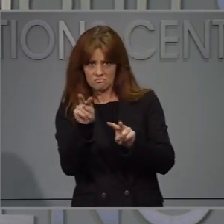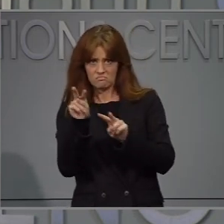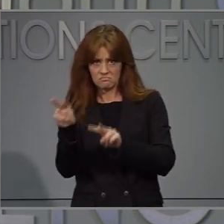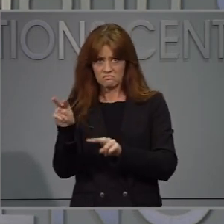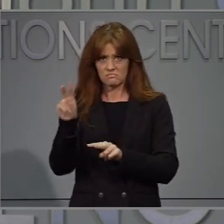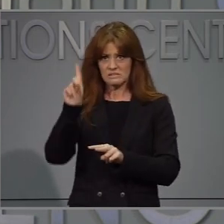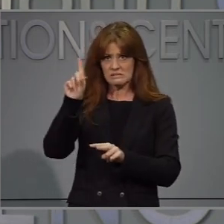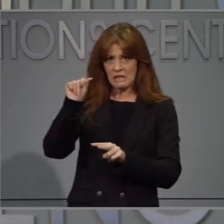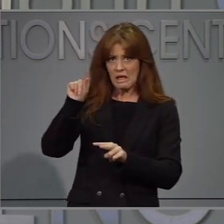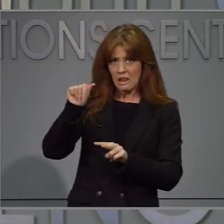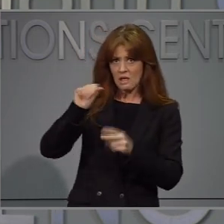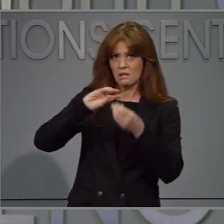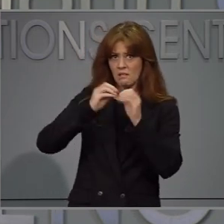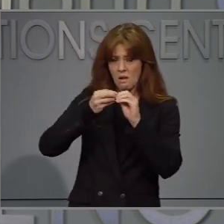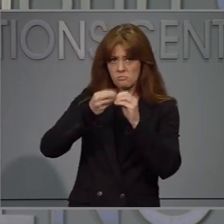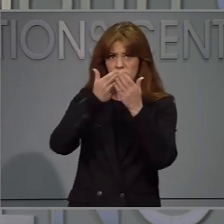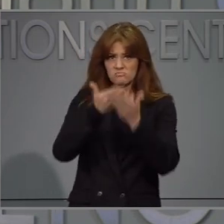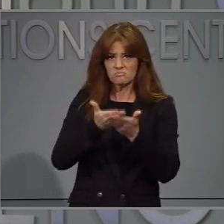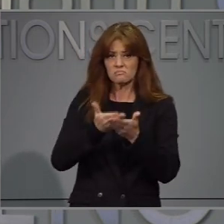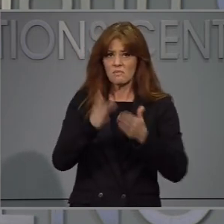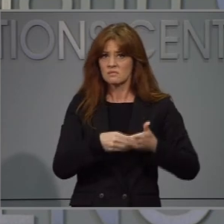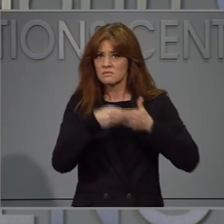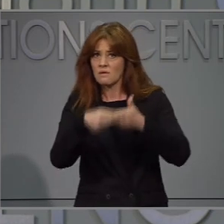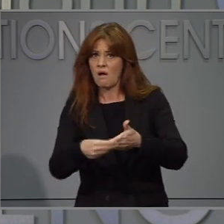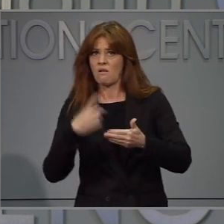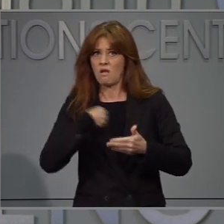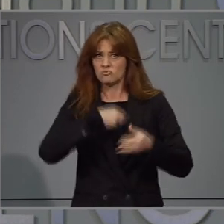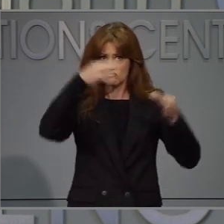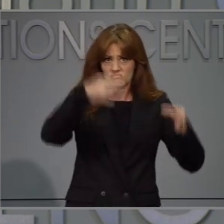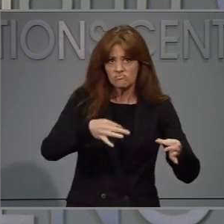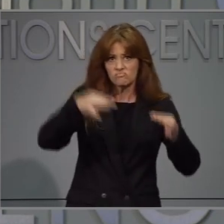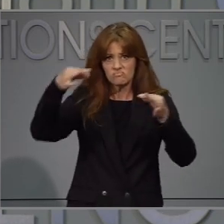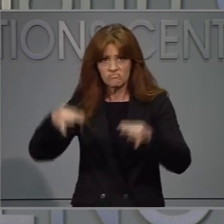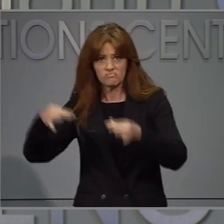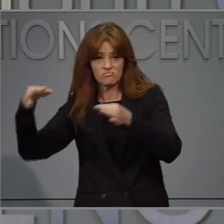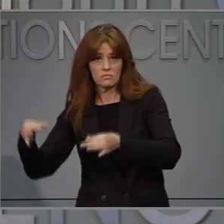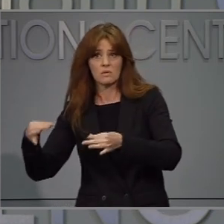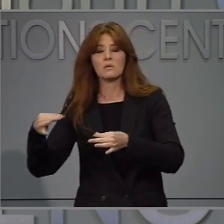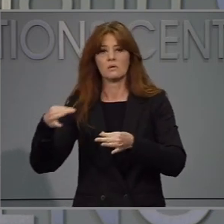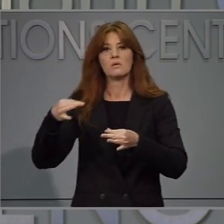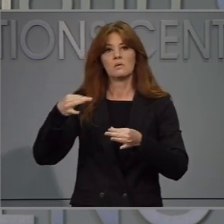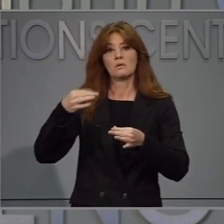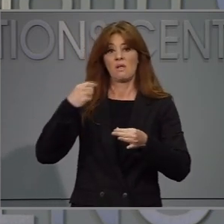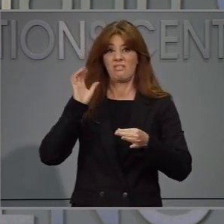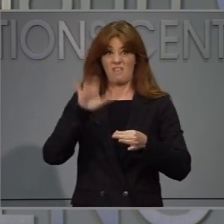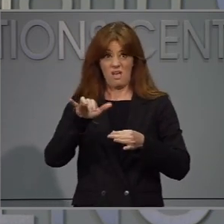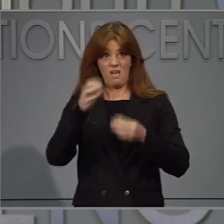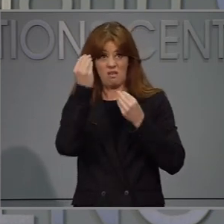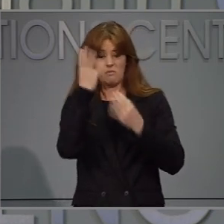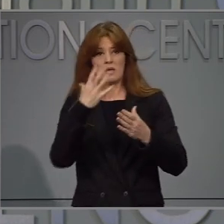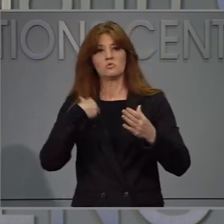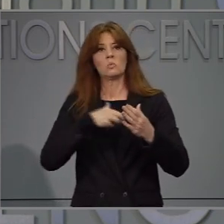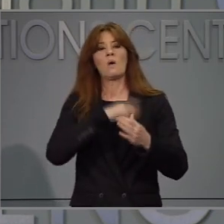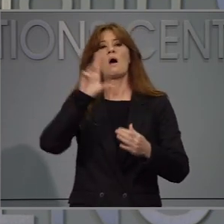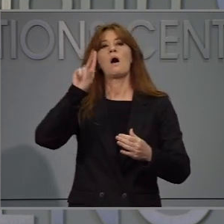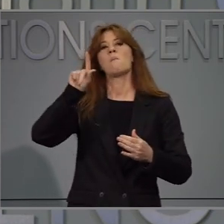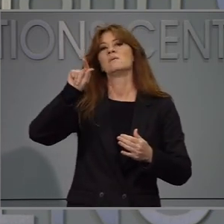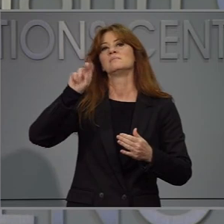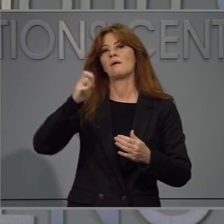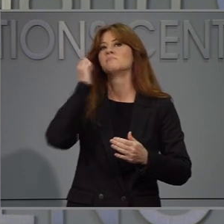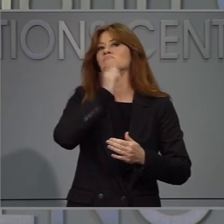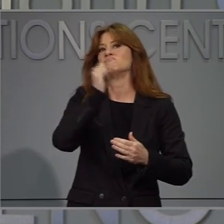data and facts guide our decisions. Those graphs are updated daily on the case count